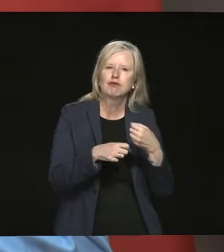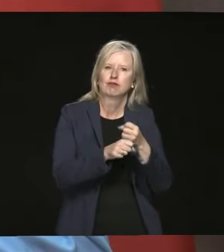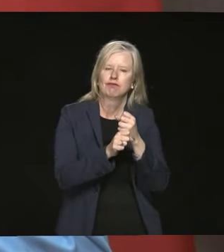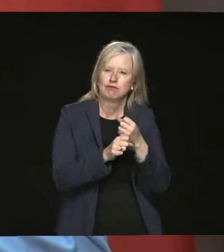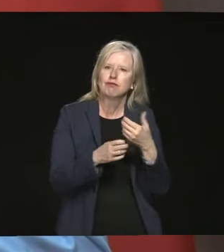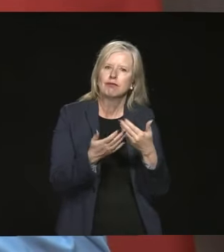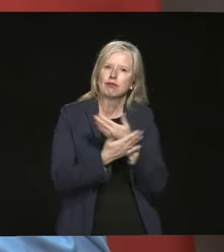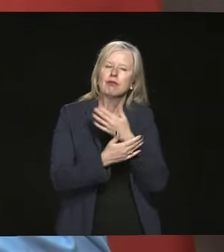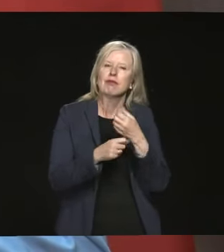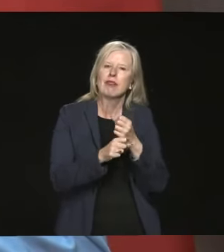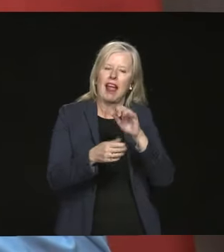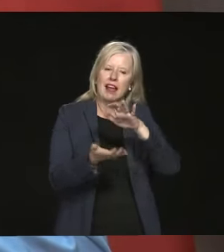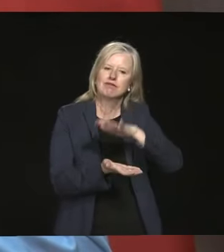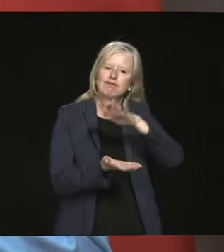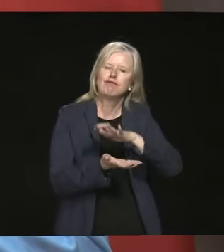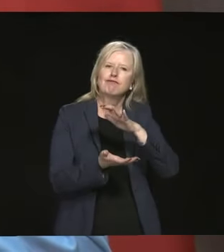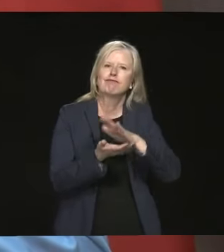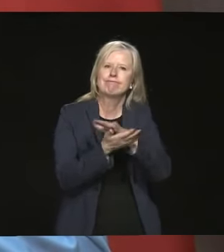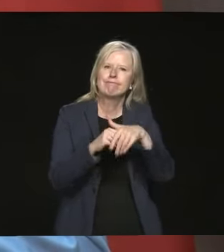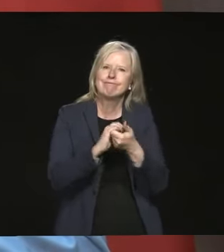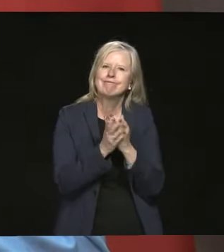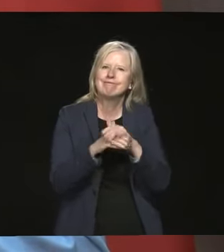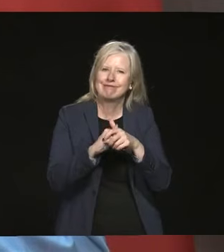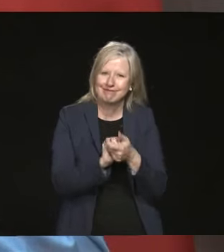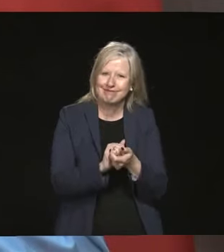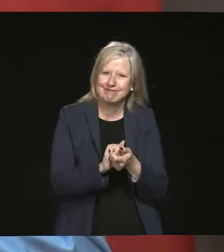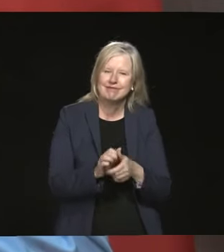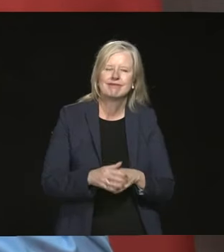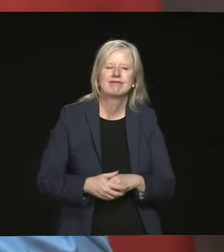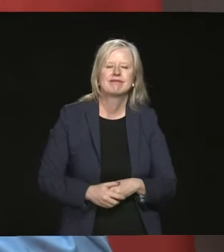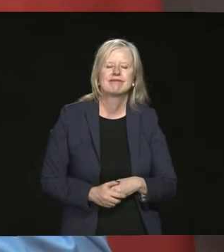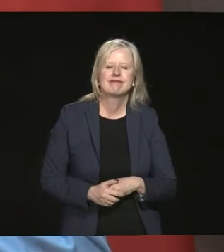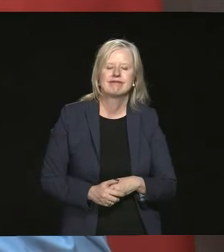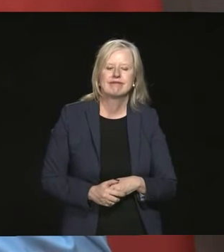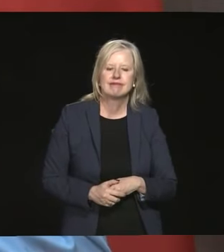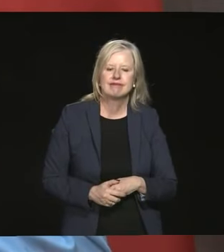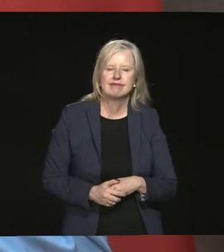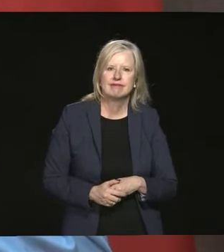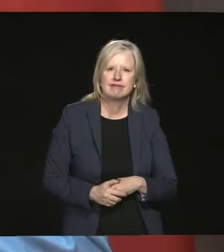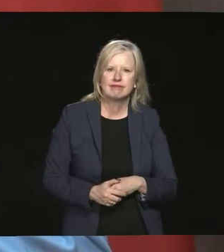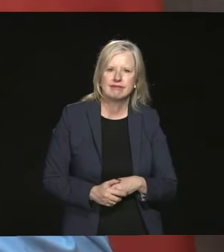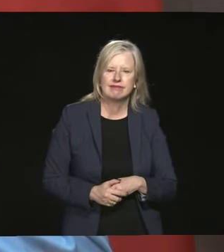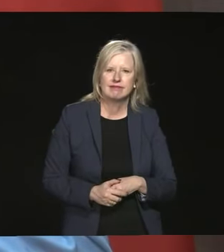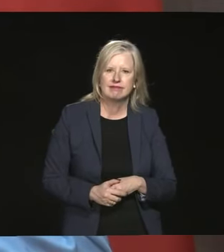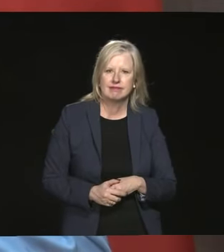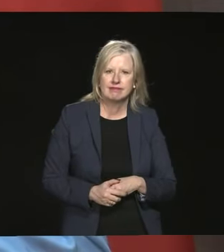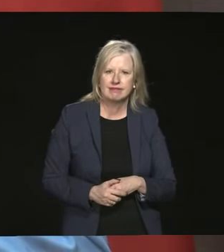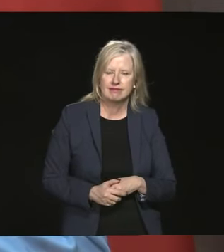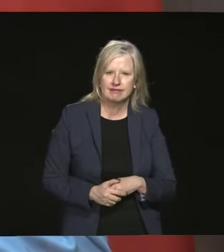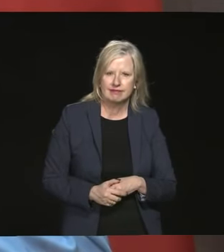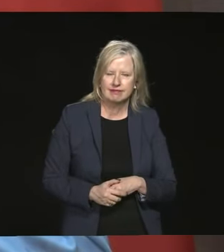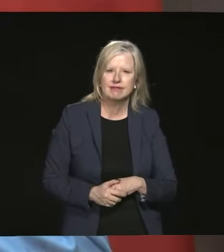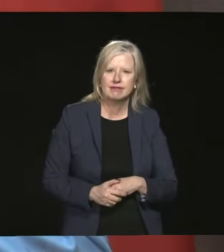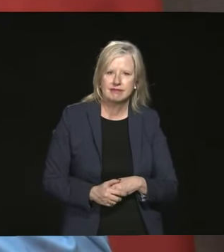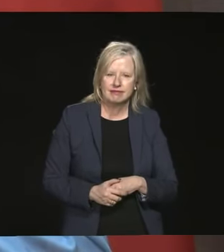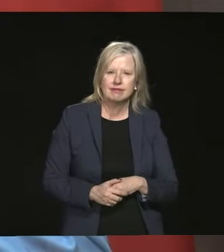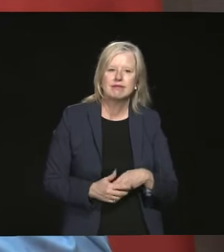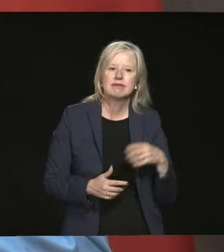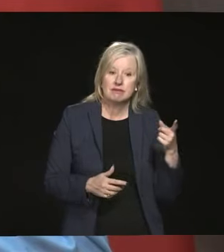sanitizer. on a grandement besoin. Leurs produits commenceront à Production être livrés will au start cours being des